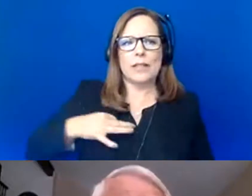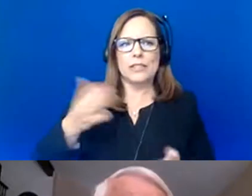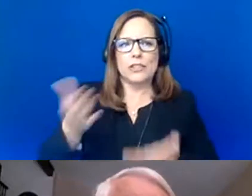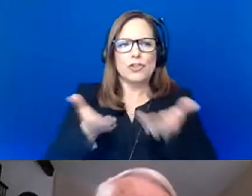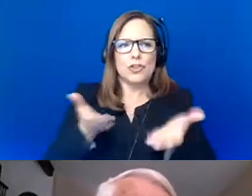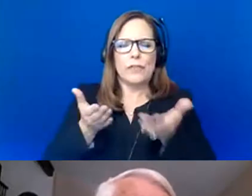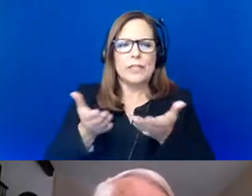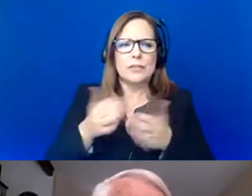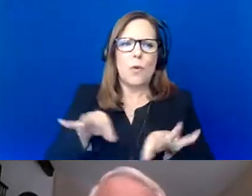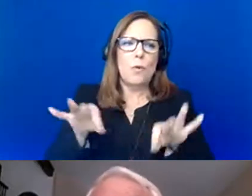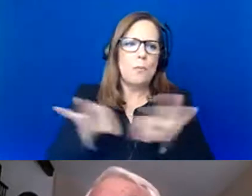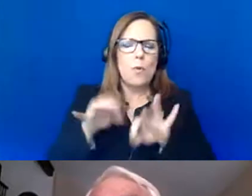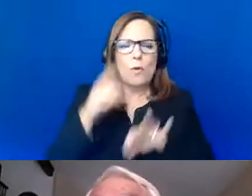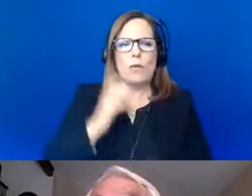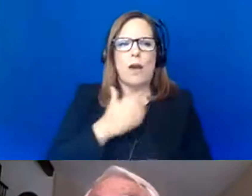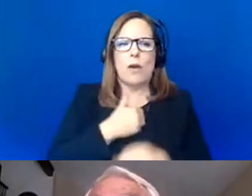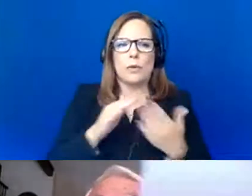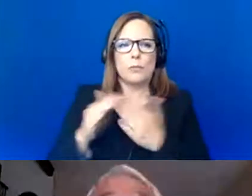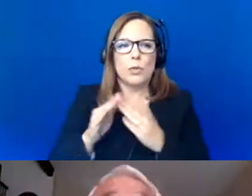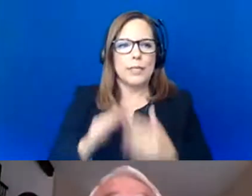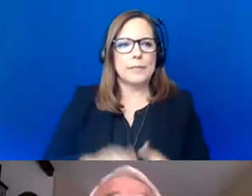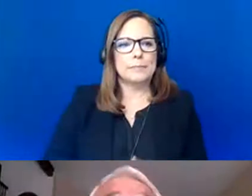Next, please.